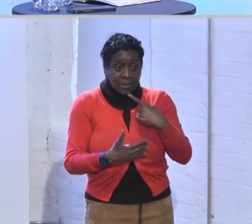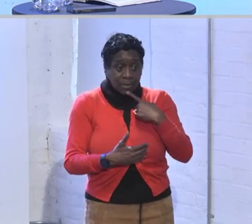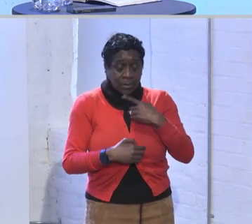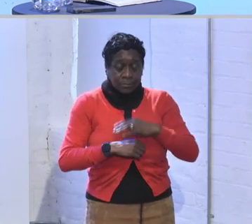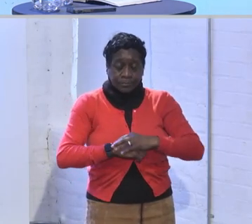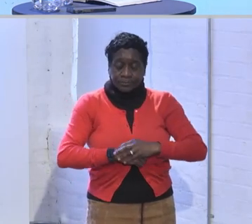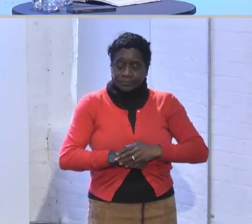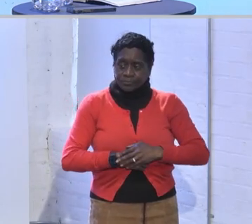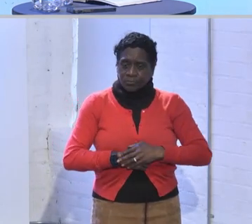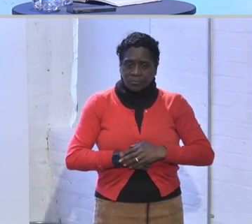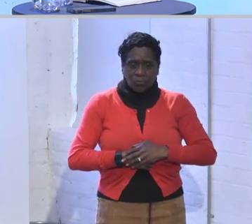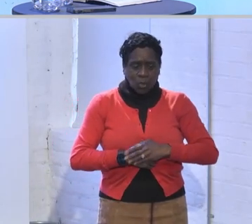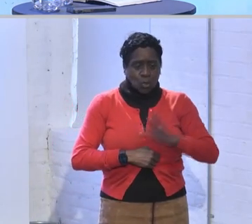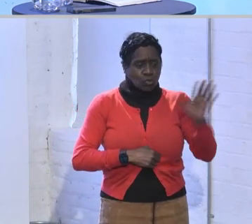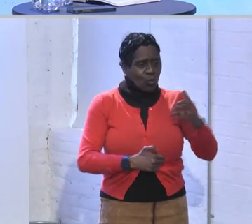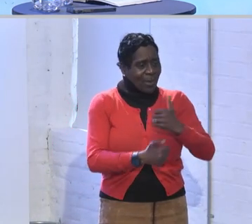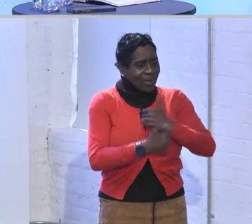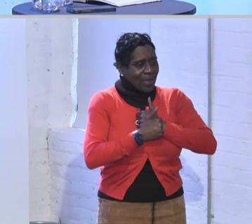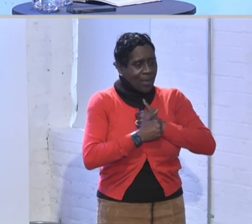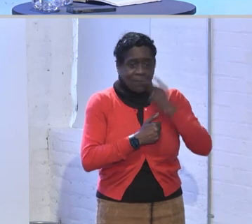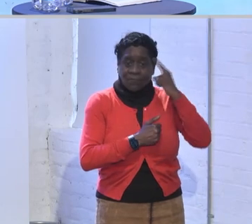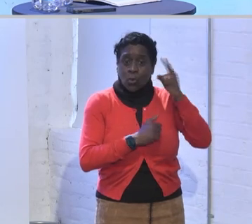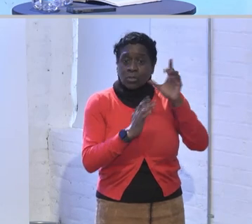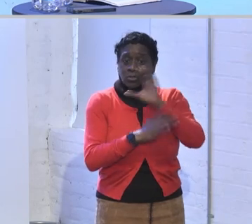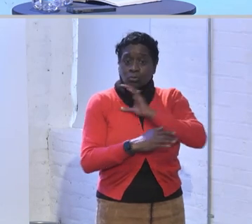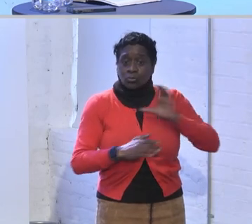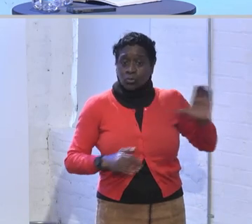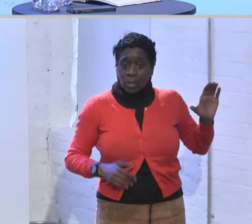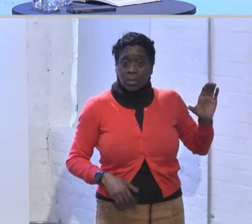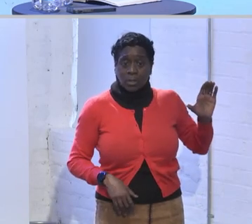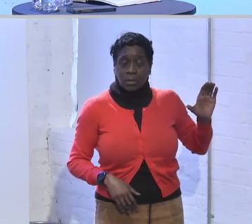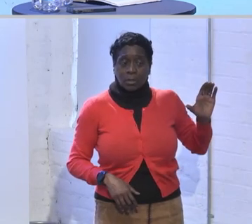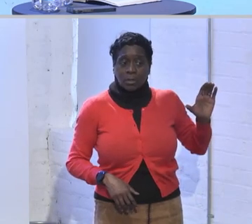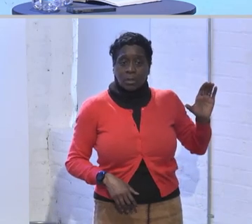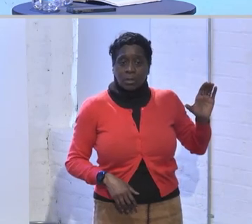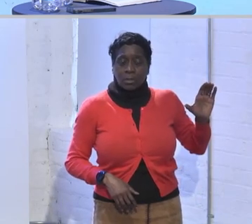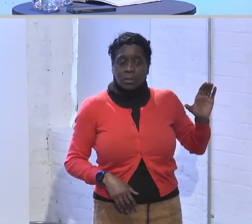is just stir your affections for Jesus Christ.